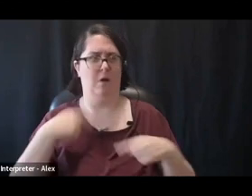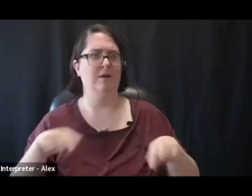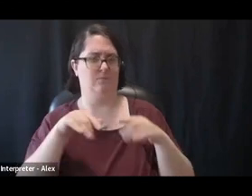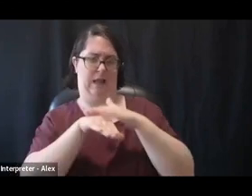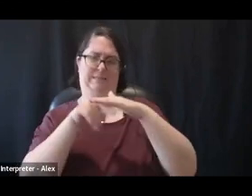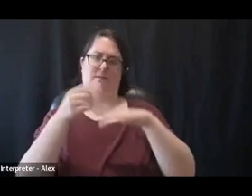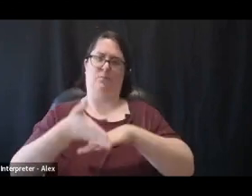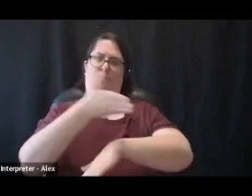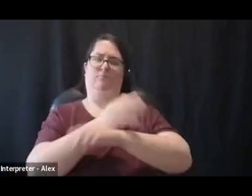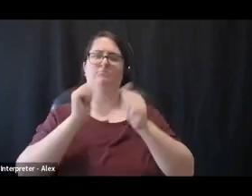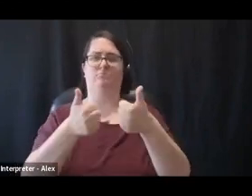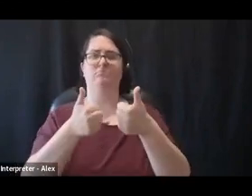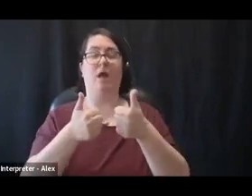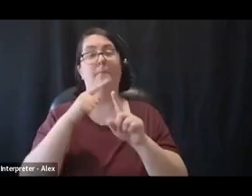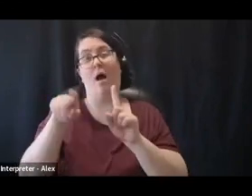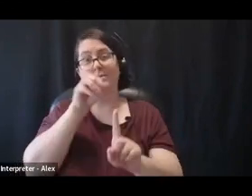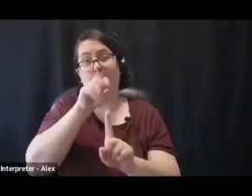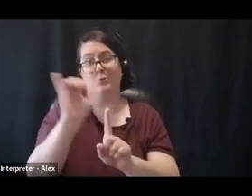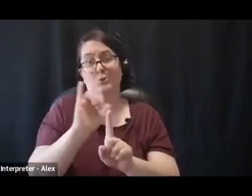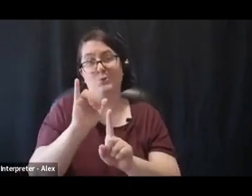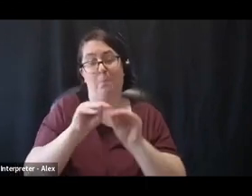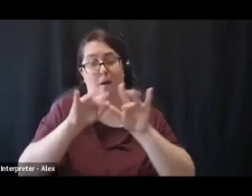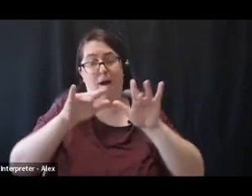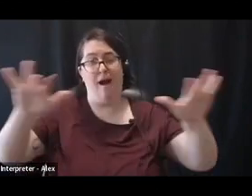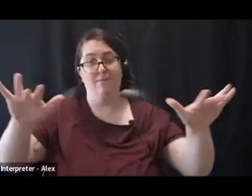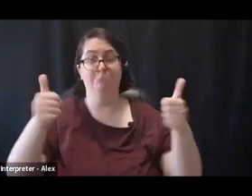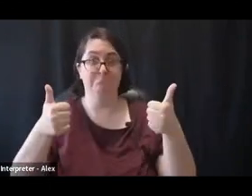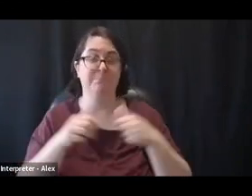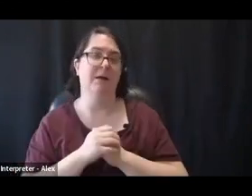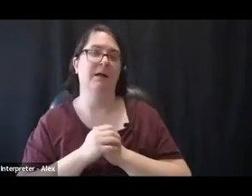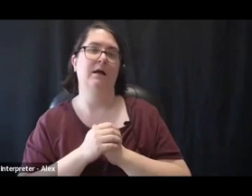accessibility and exposure for our artists that exhibit here.